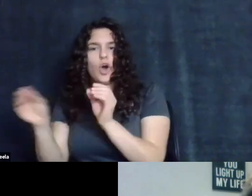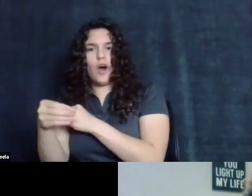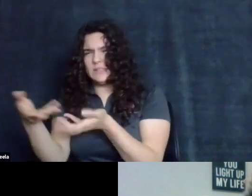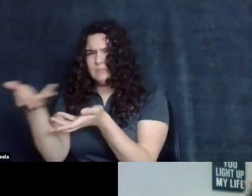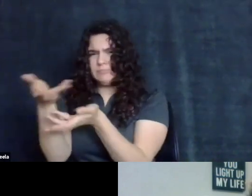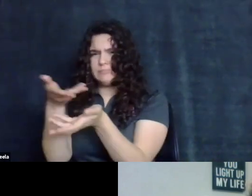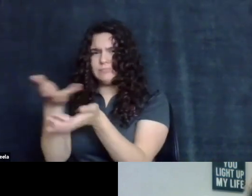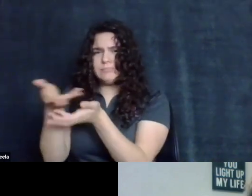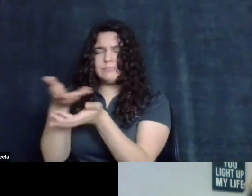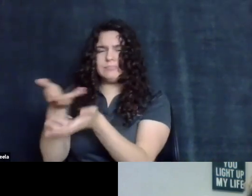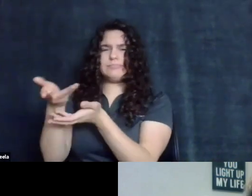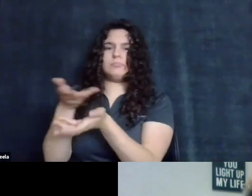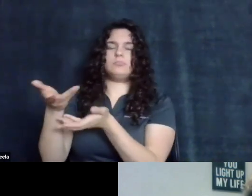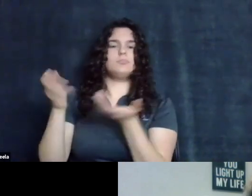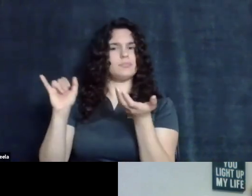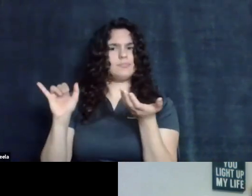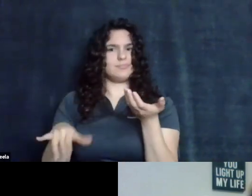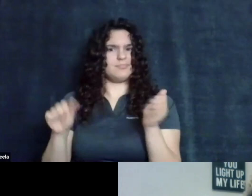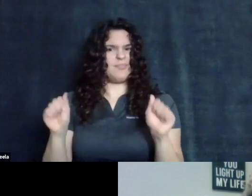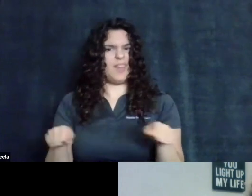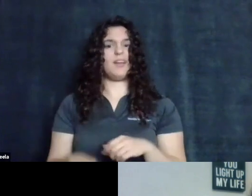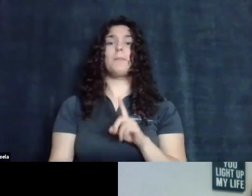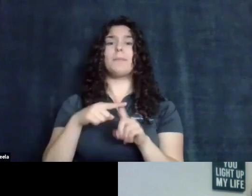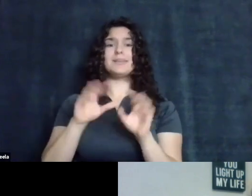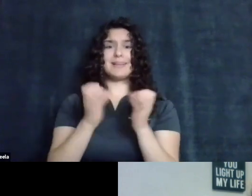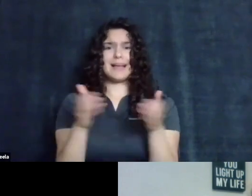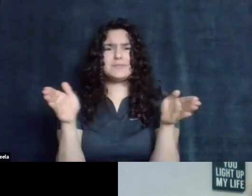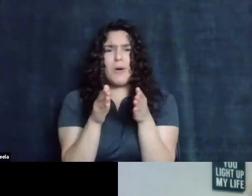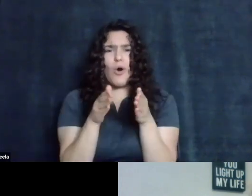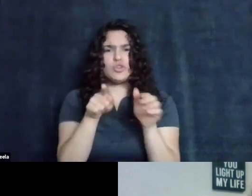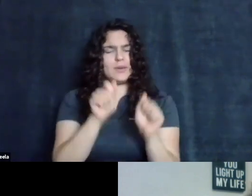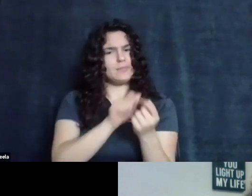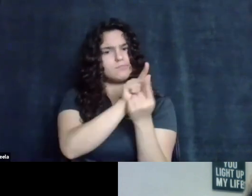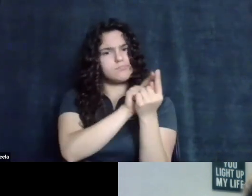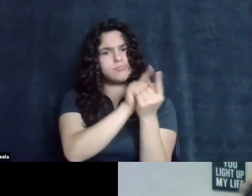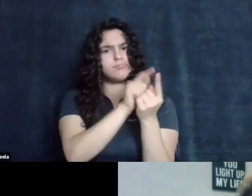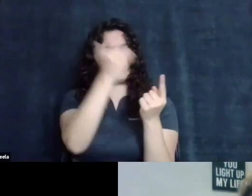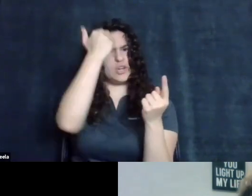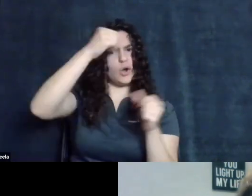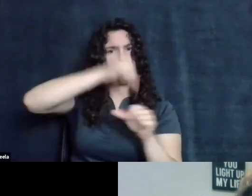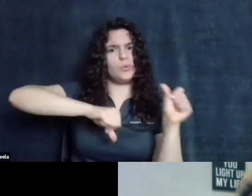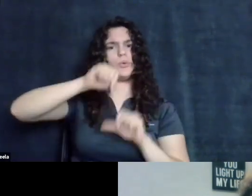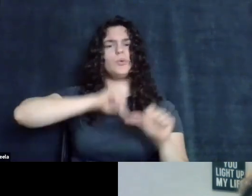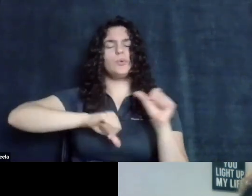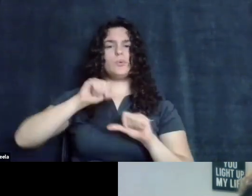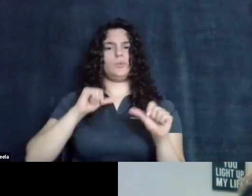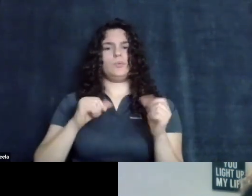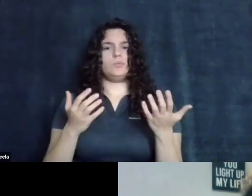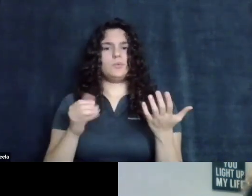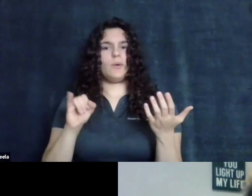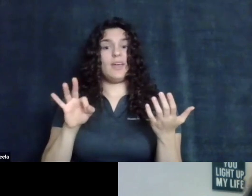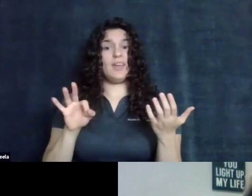relatively small, so our faculty take time to get to know each student. They know, if you want to become